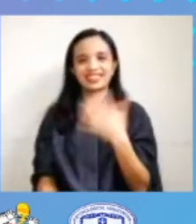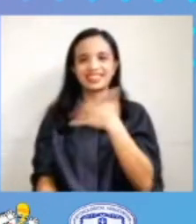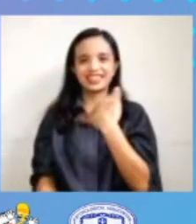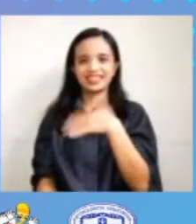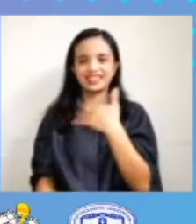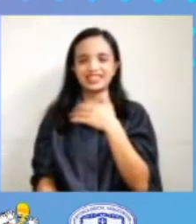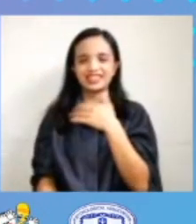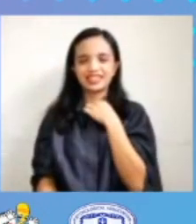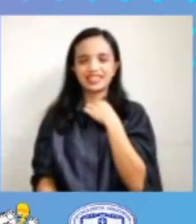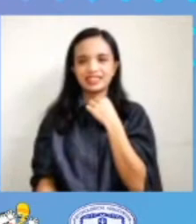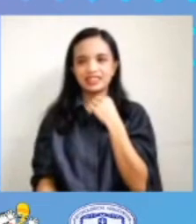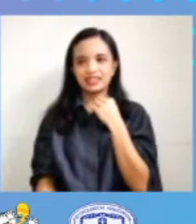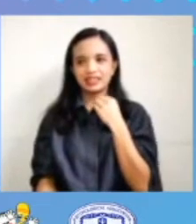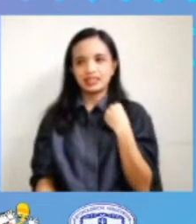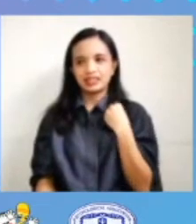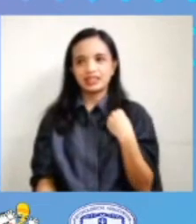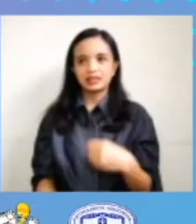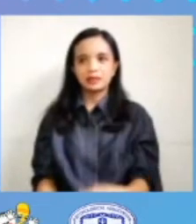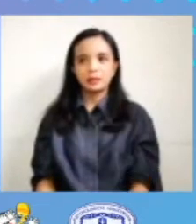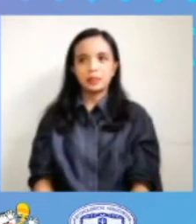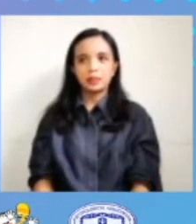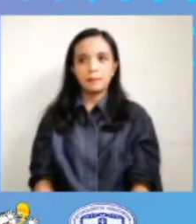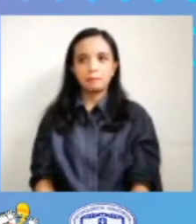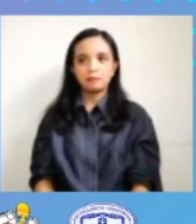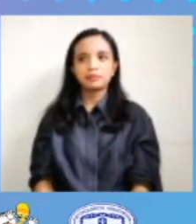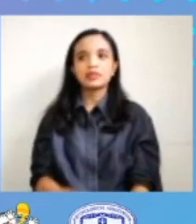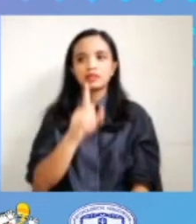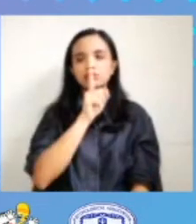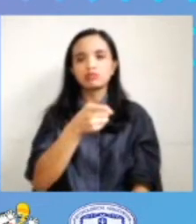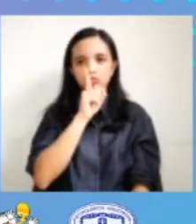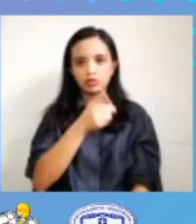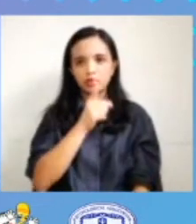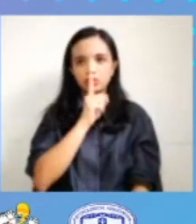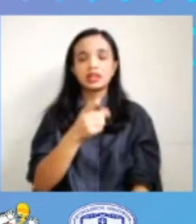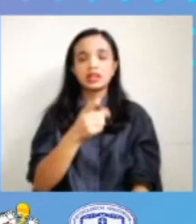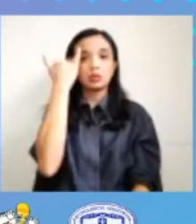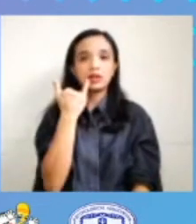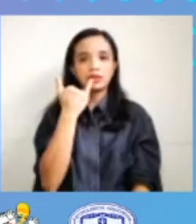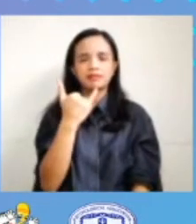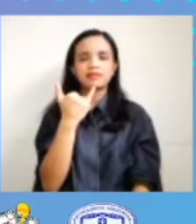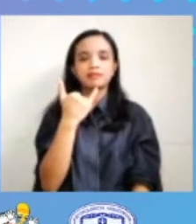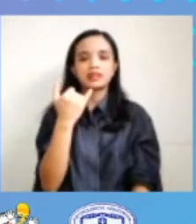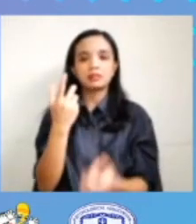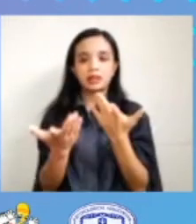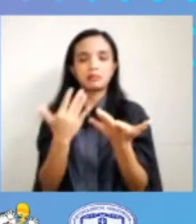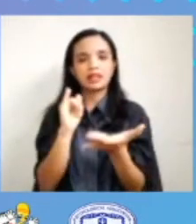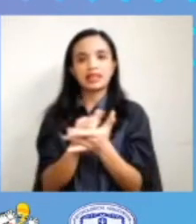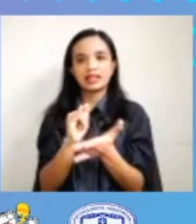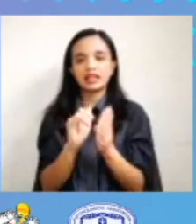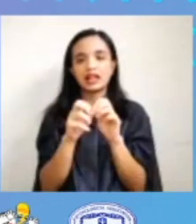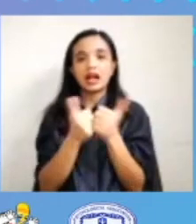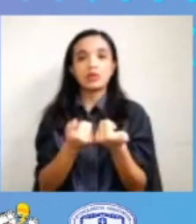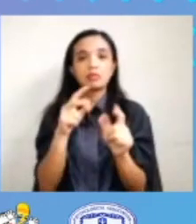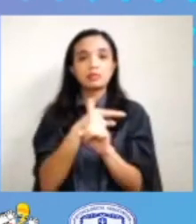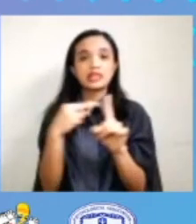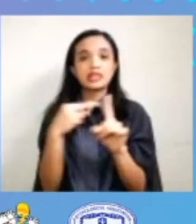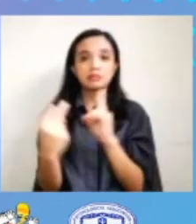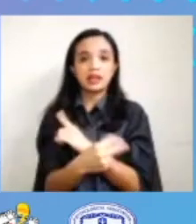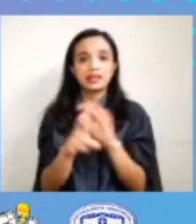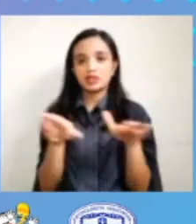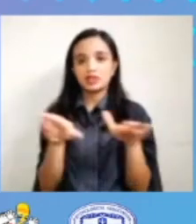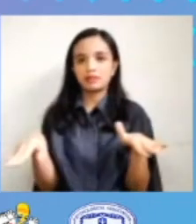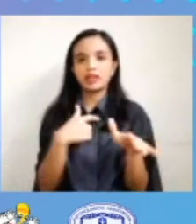naman. Oh, wow. So, it exercises the mind. Yeah, this is my sport. Yun. So instead of investing